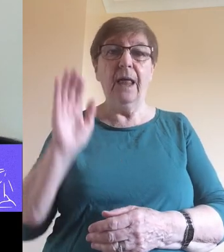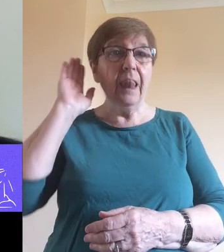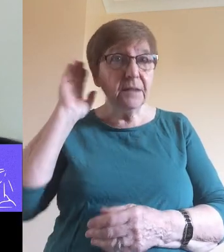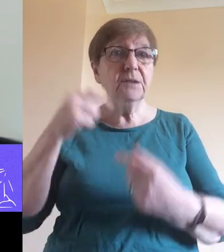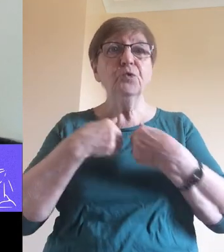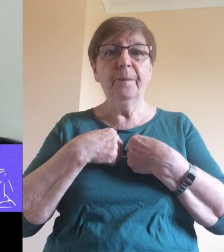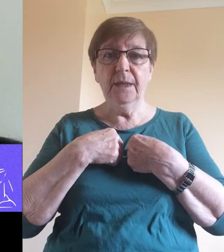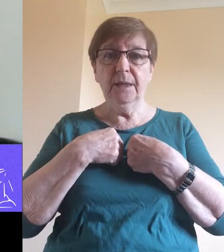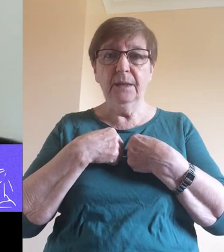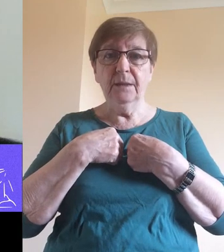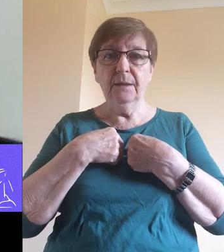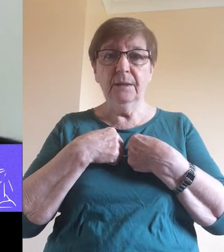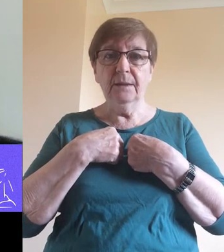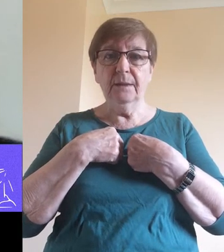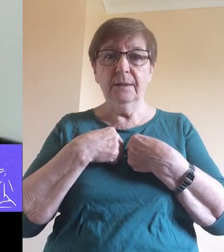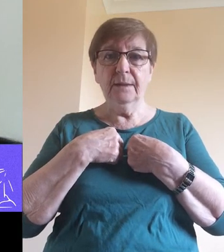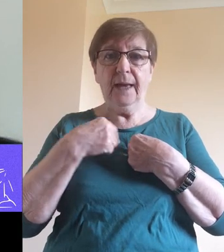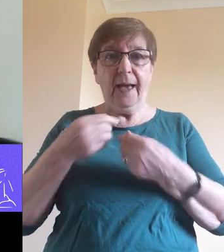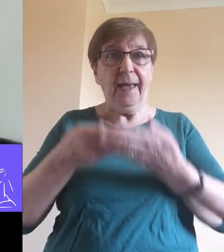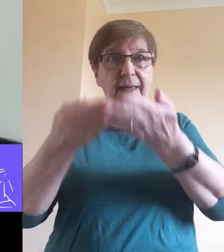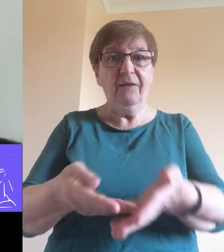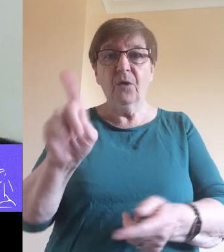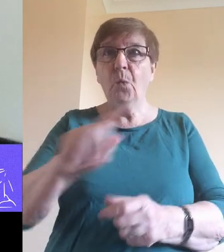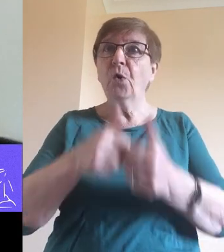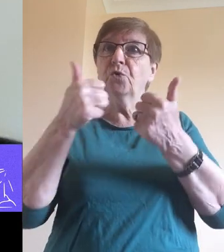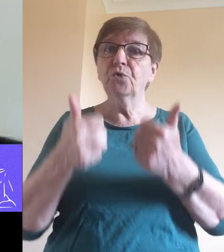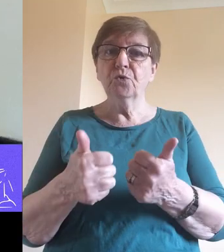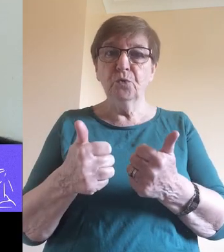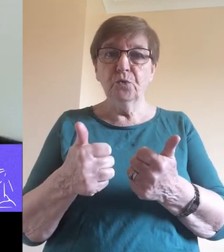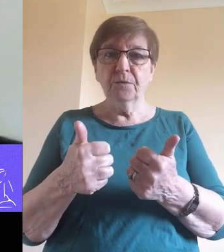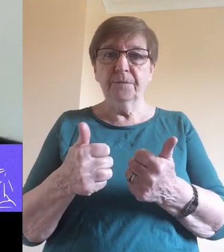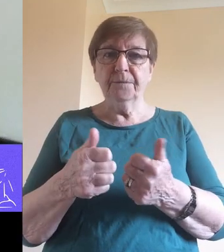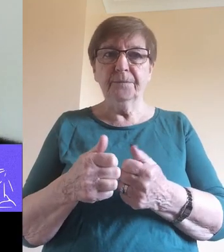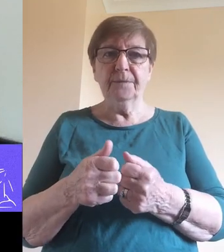to me, and eat what is good, and you will delight in the richest of fare.